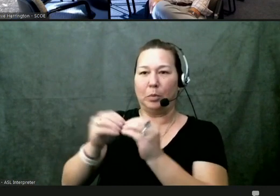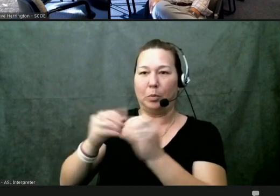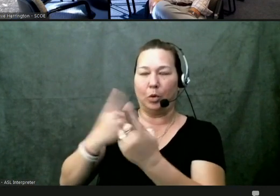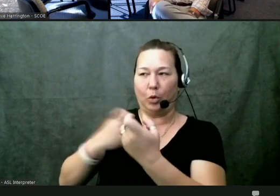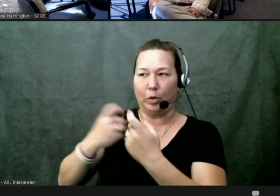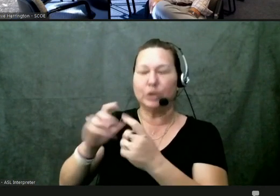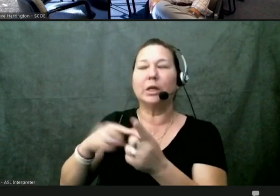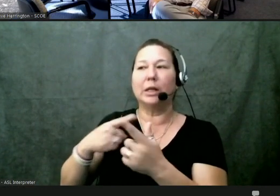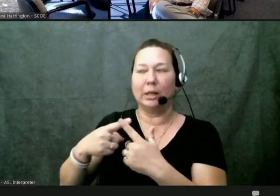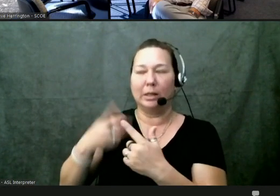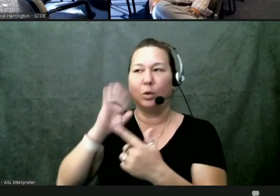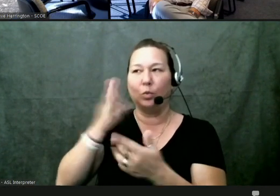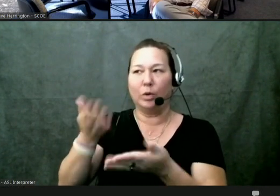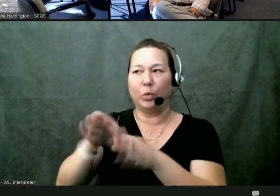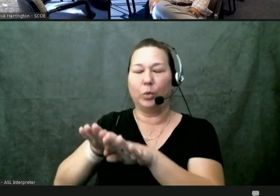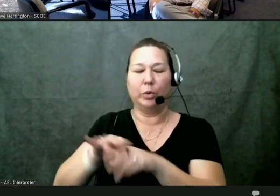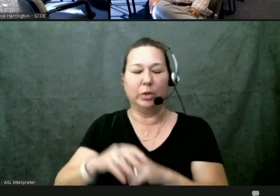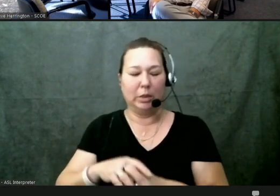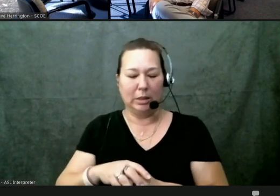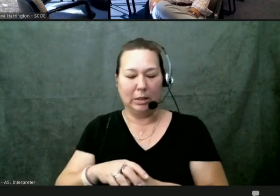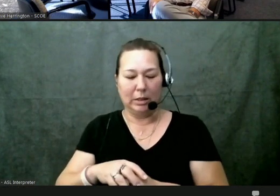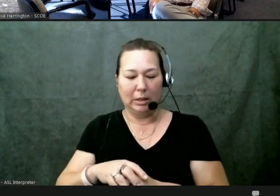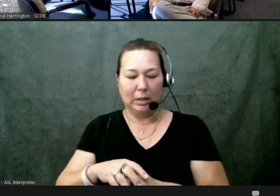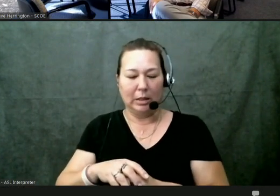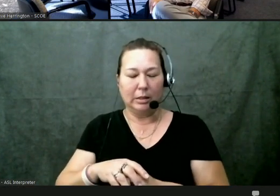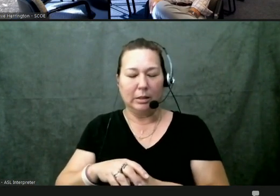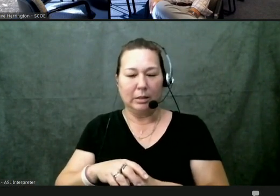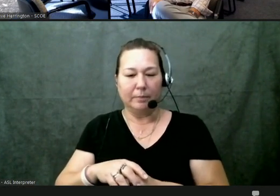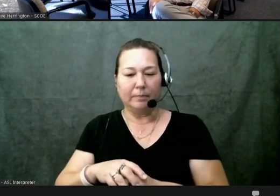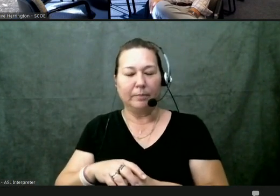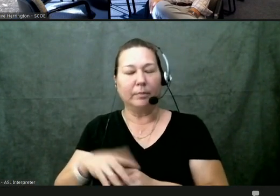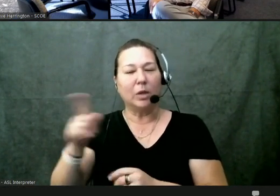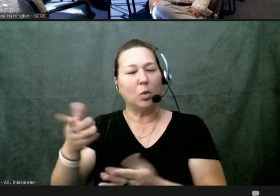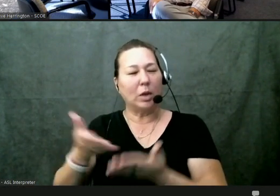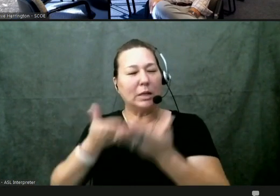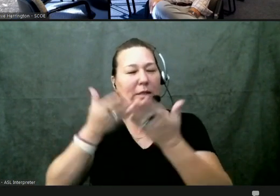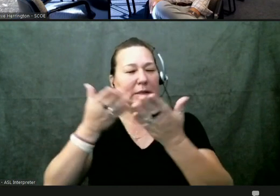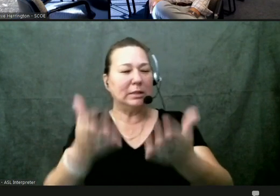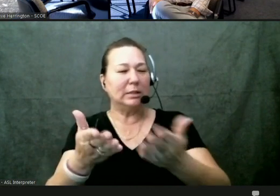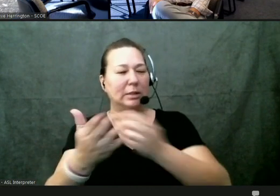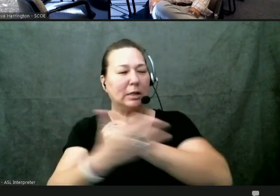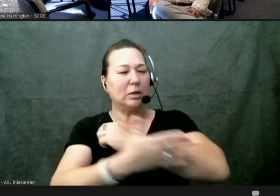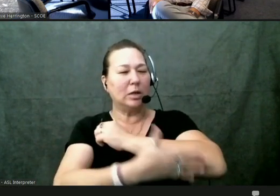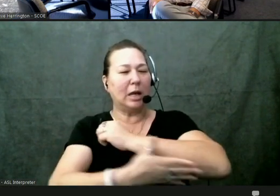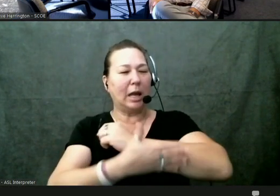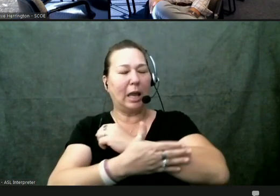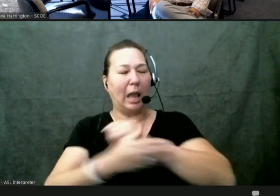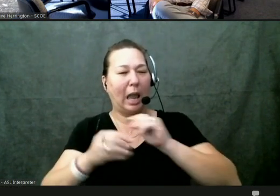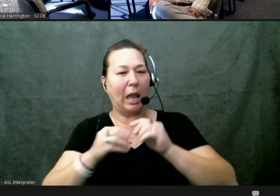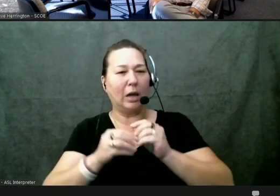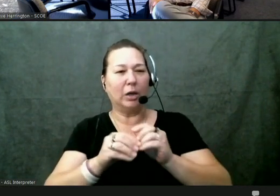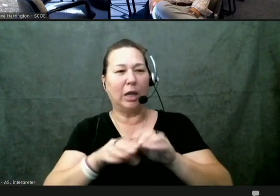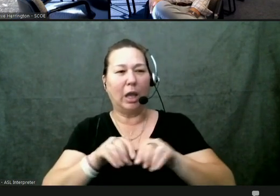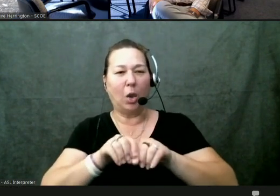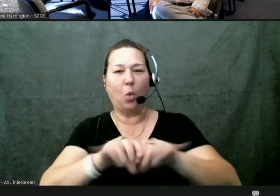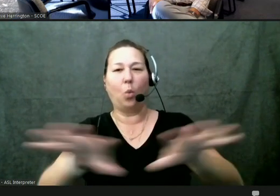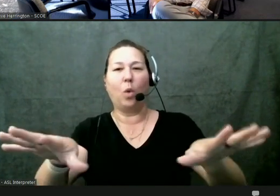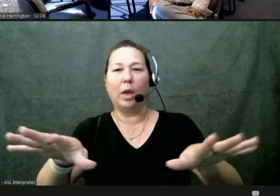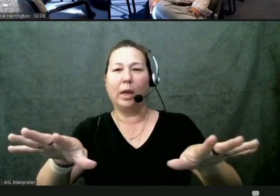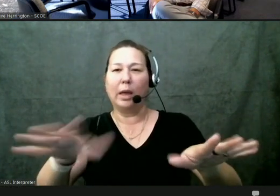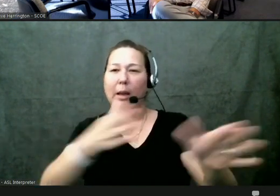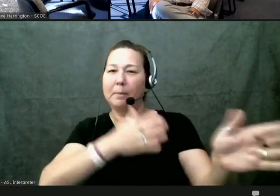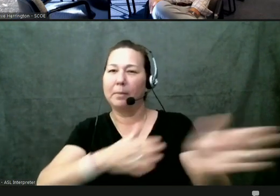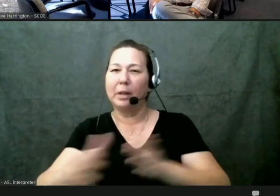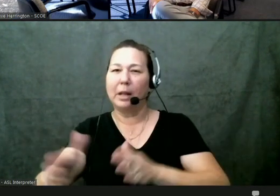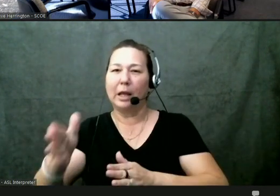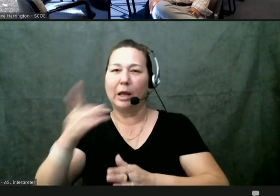who she said she'd like to suggest a countywide plan for use of paper tests for contagiousness in addition to the current plan